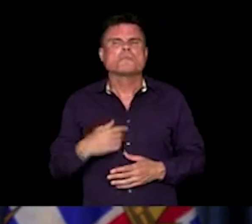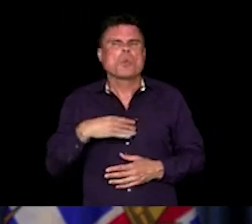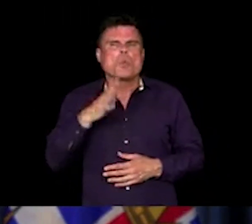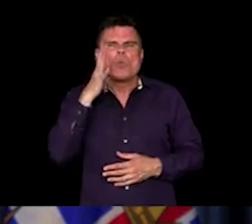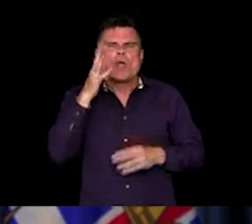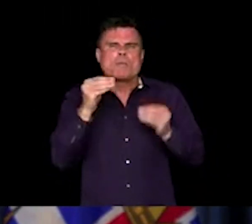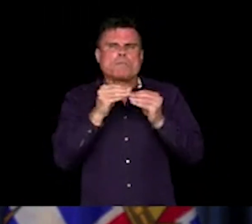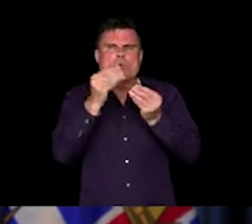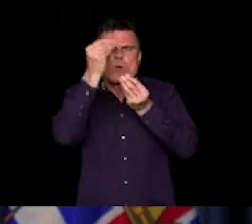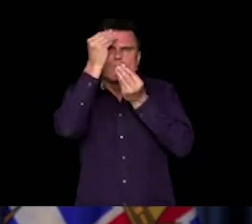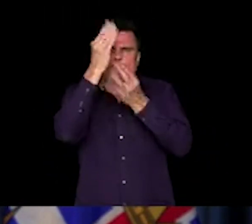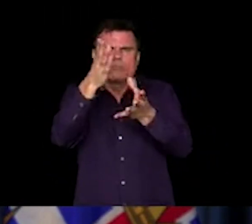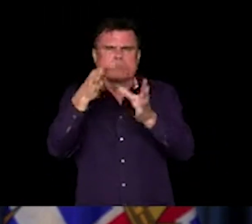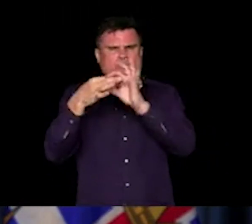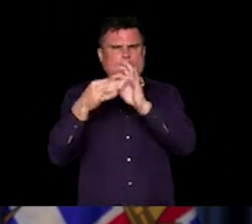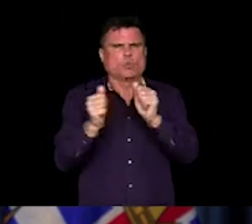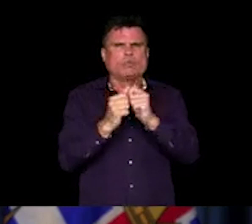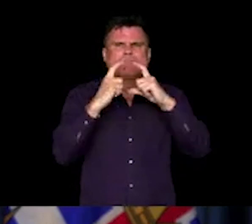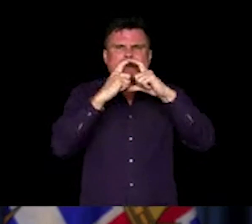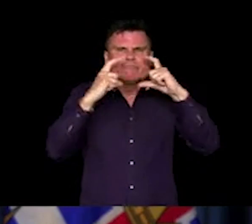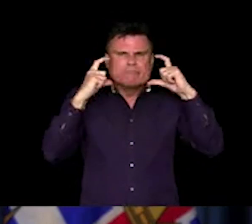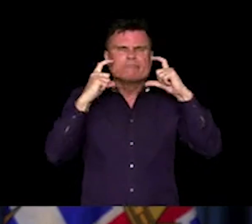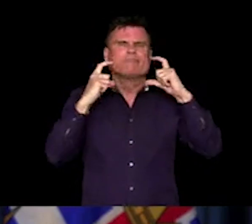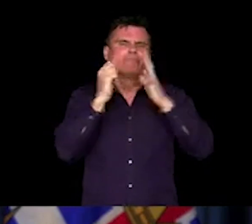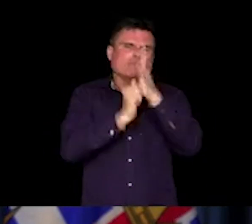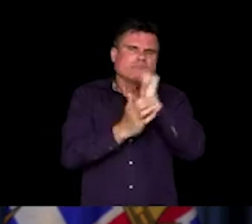tomorrow. But as noted, we've